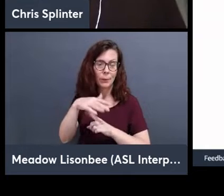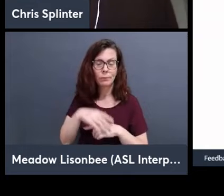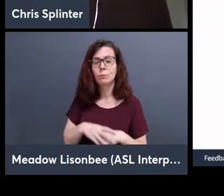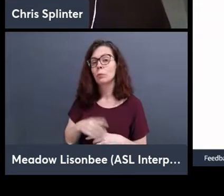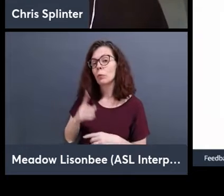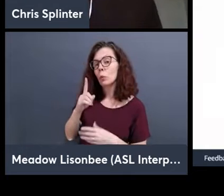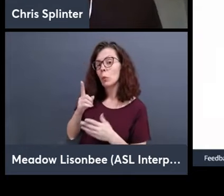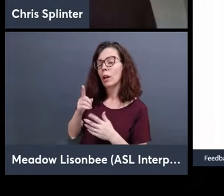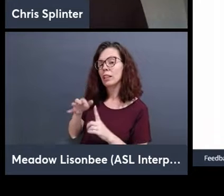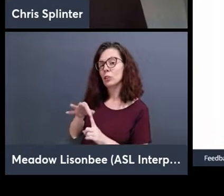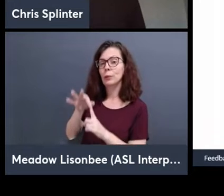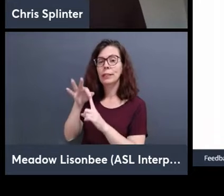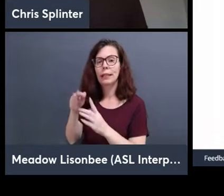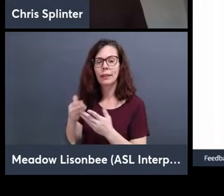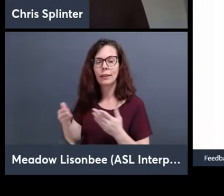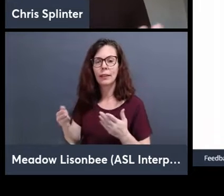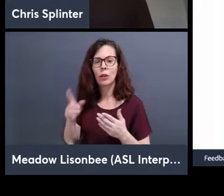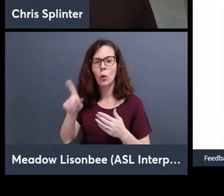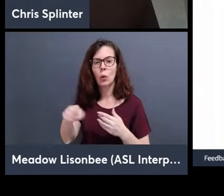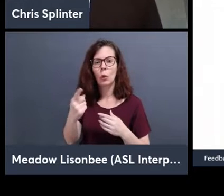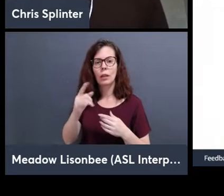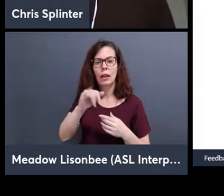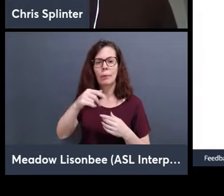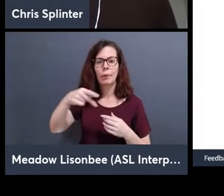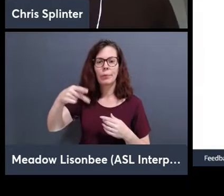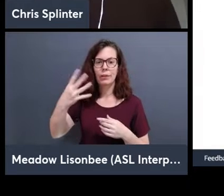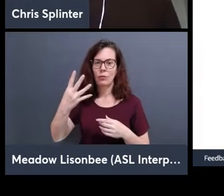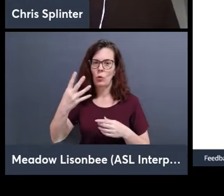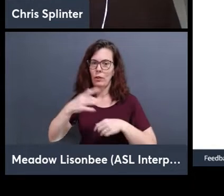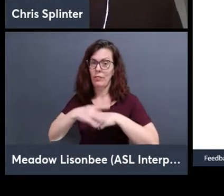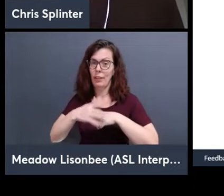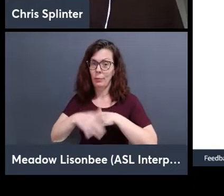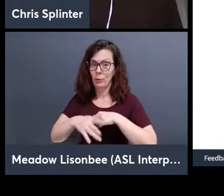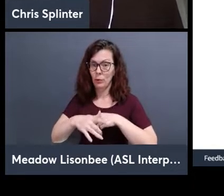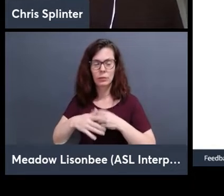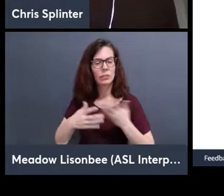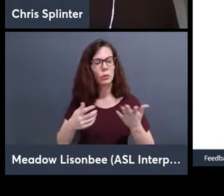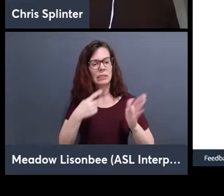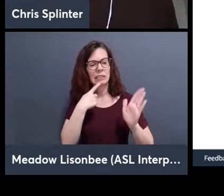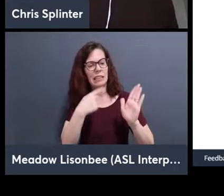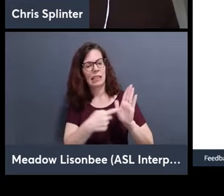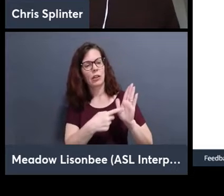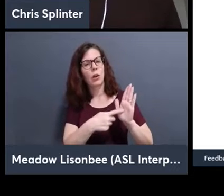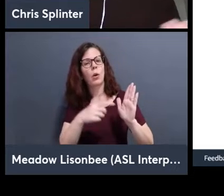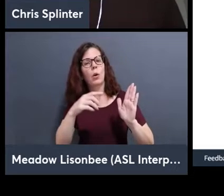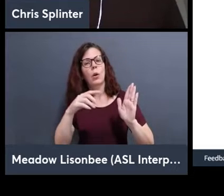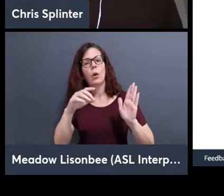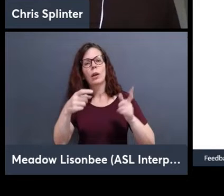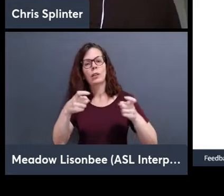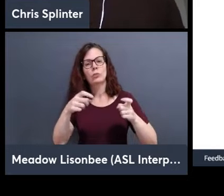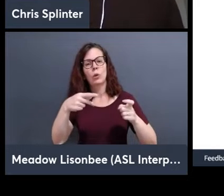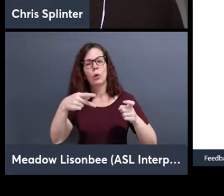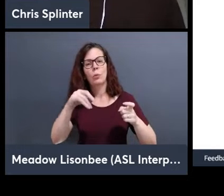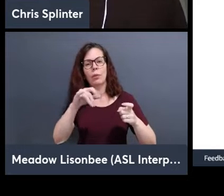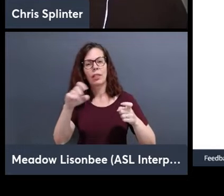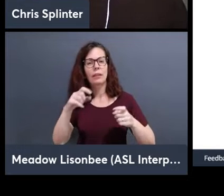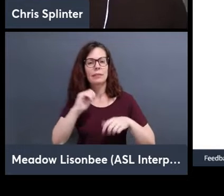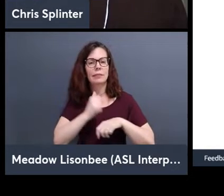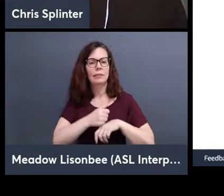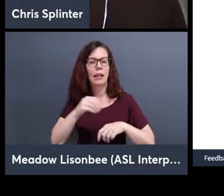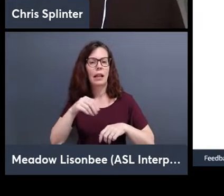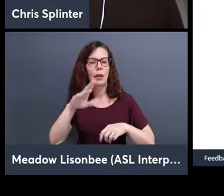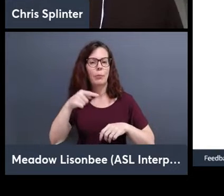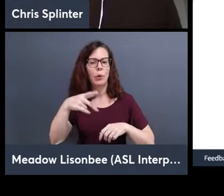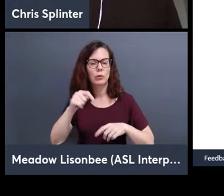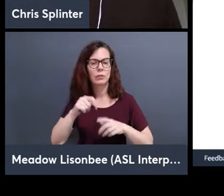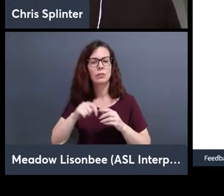unique characteristics is that only IPv4 is available. And so we say here that the control plane is set to Outpost. You can only use